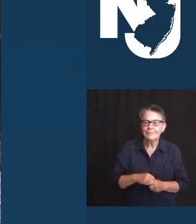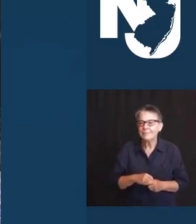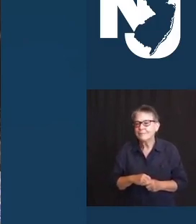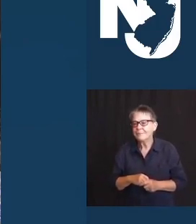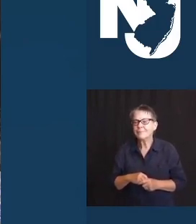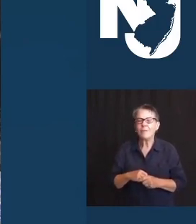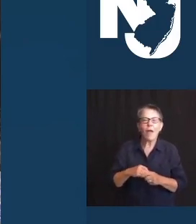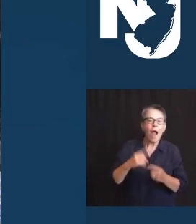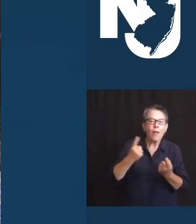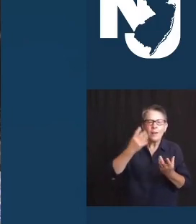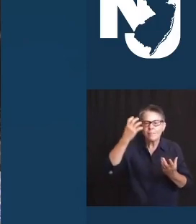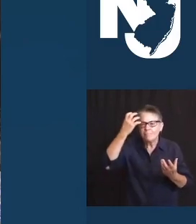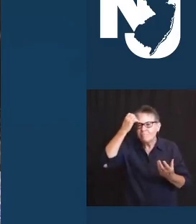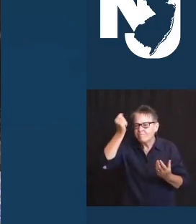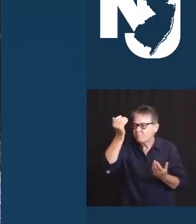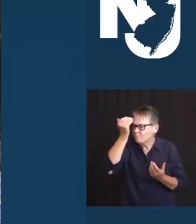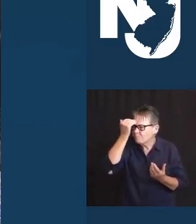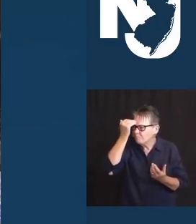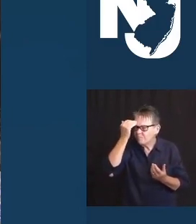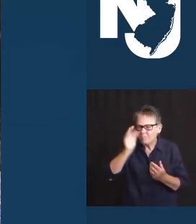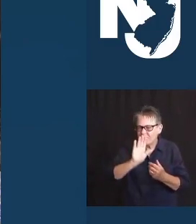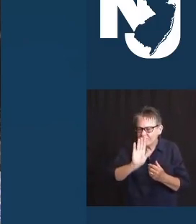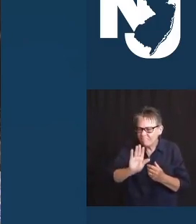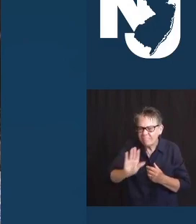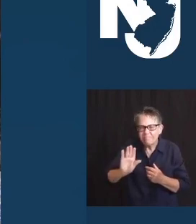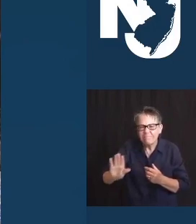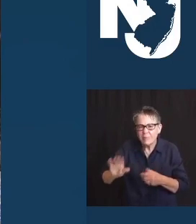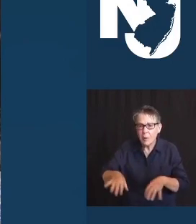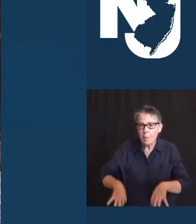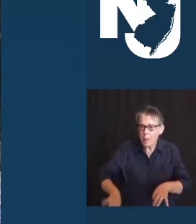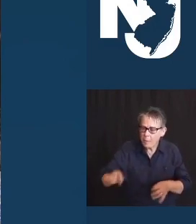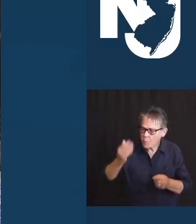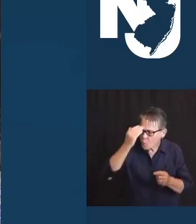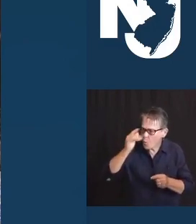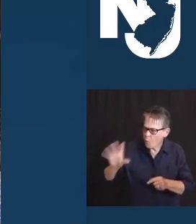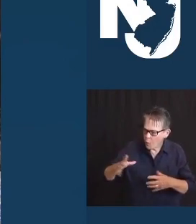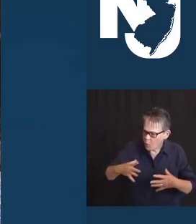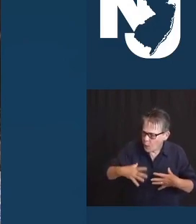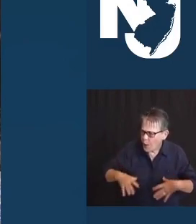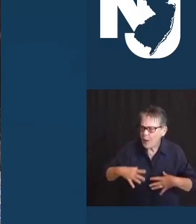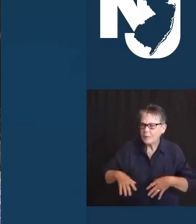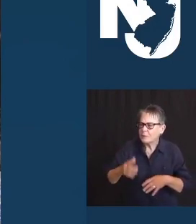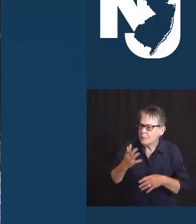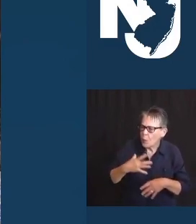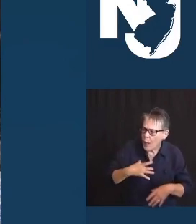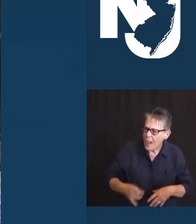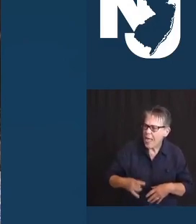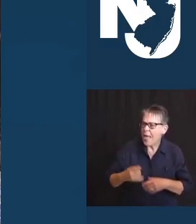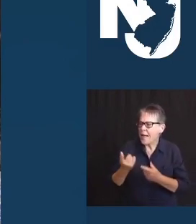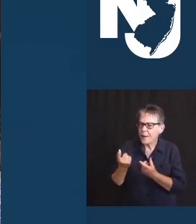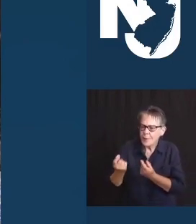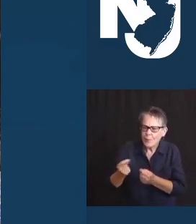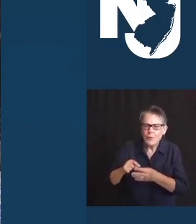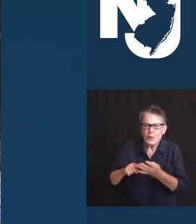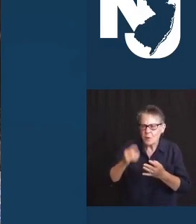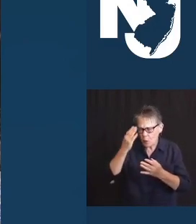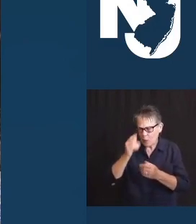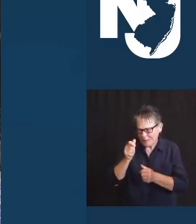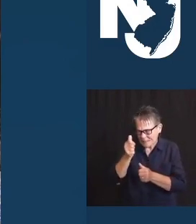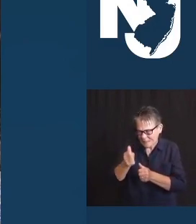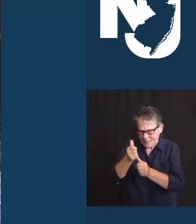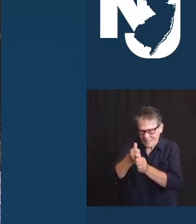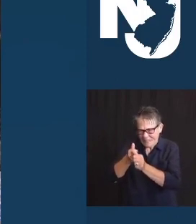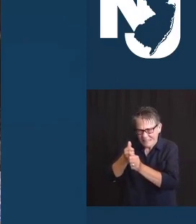something special about their personalities. After hanging up her bus keys, Shirley took an active interest in gardening and bird